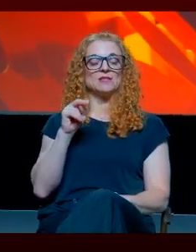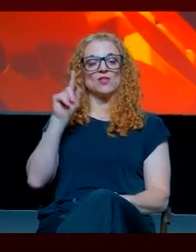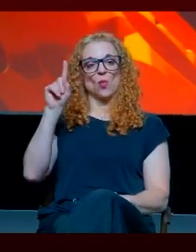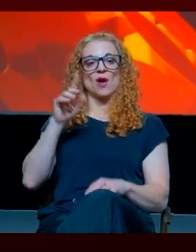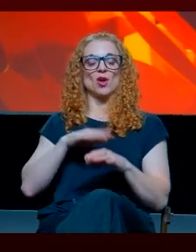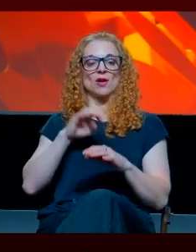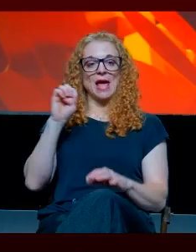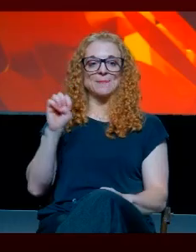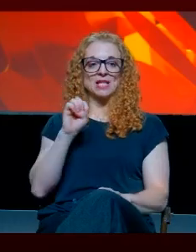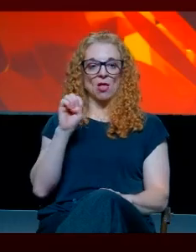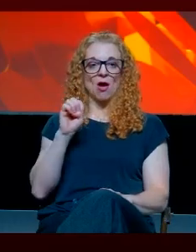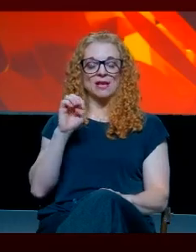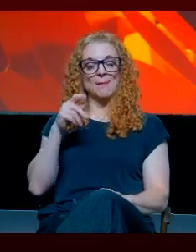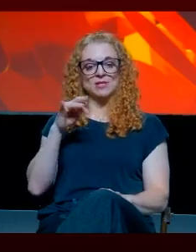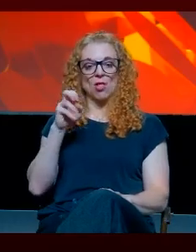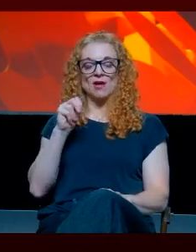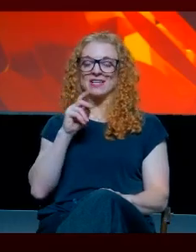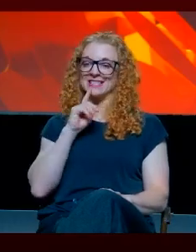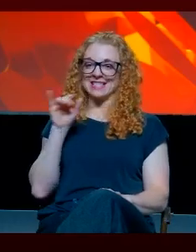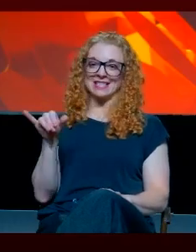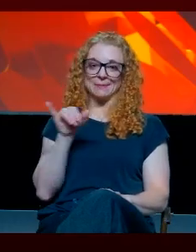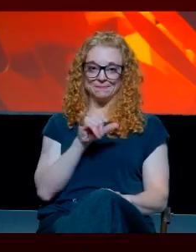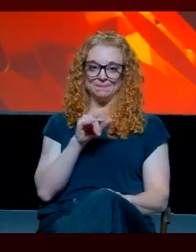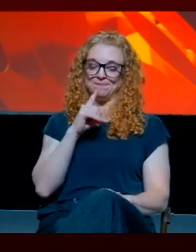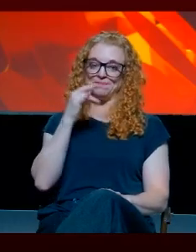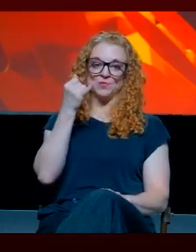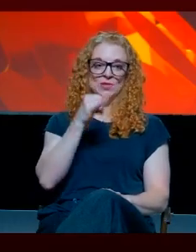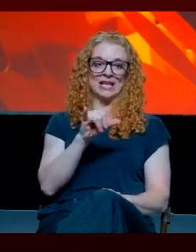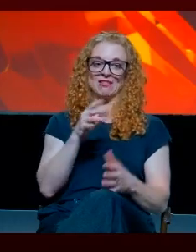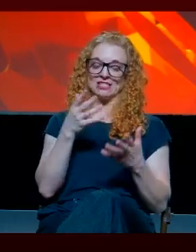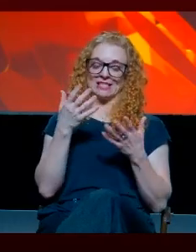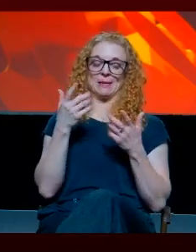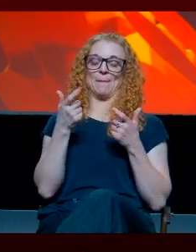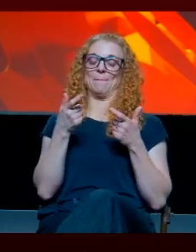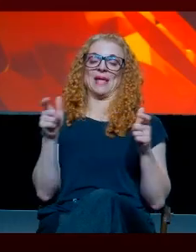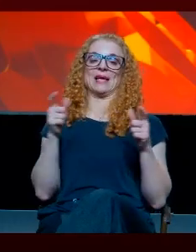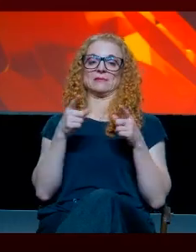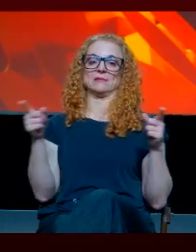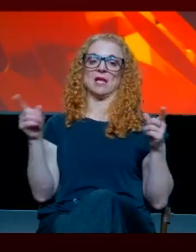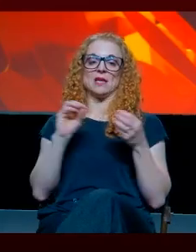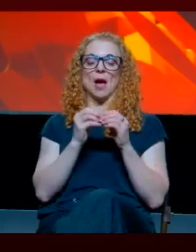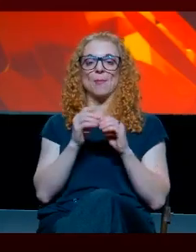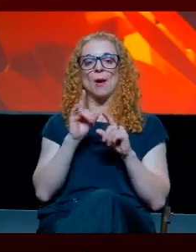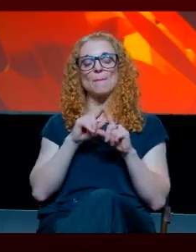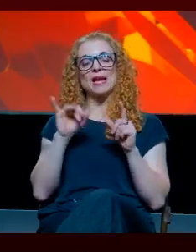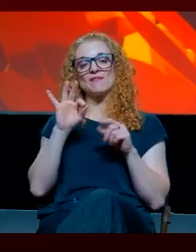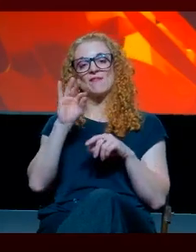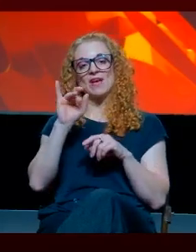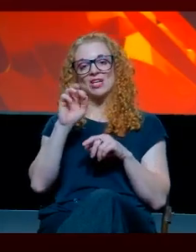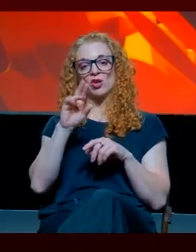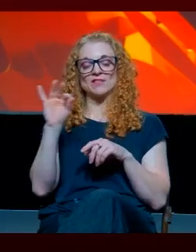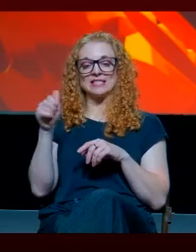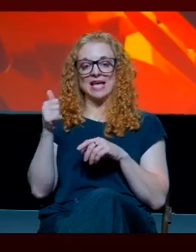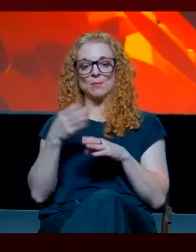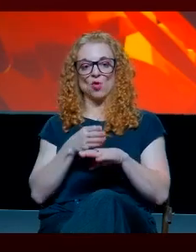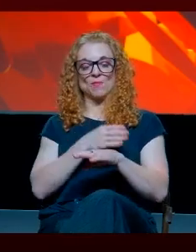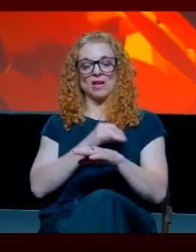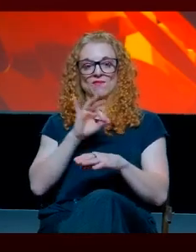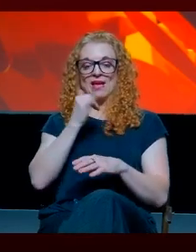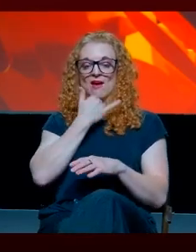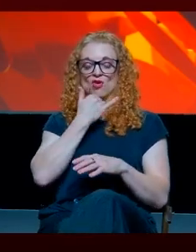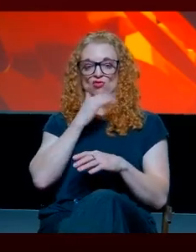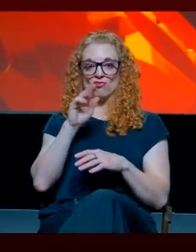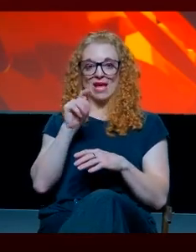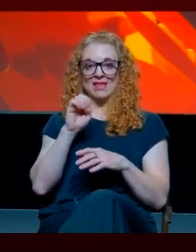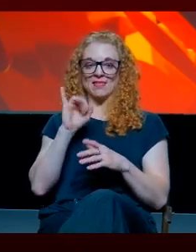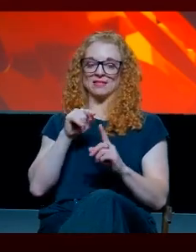epsilon, you actually find the same. It's a ridiculously big number. But if we make a factor of 10 improvement in the error rate, this comes down